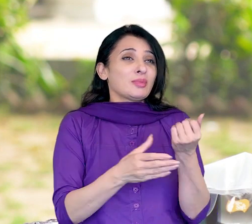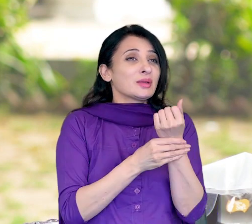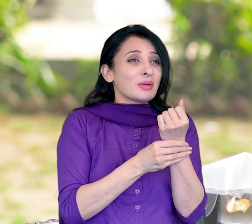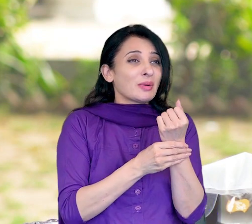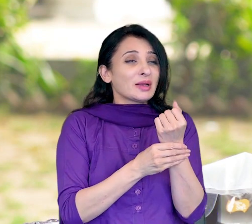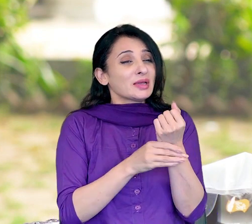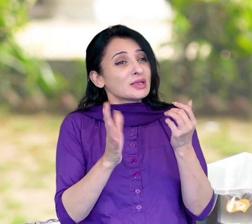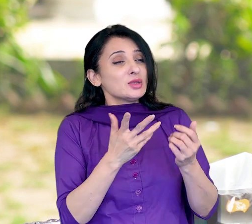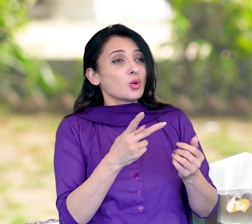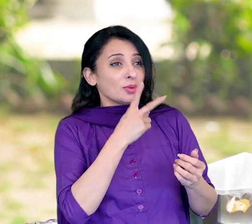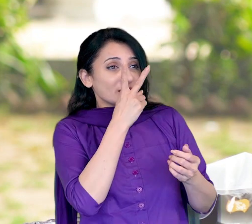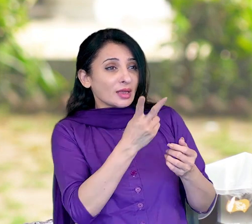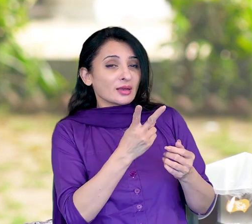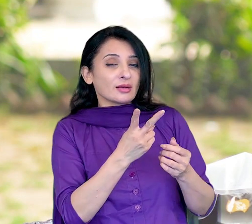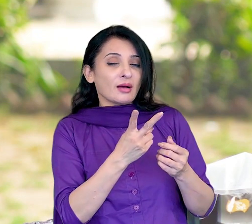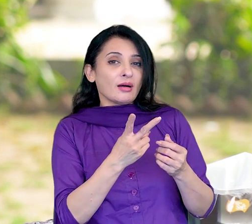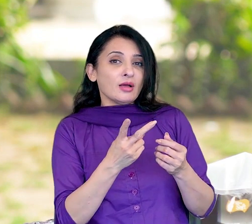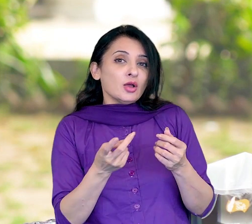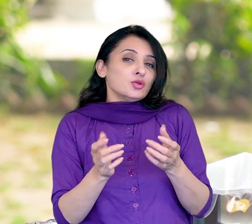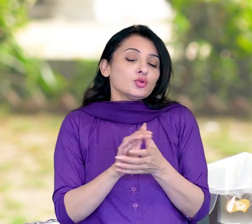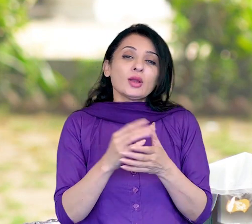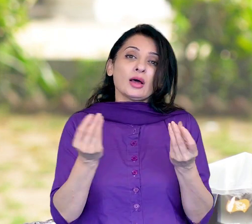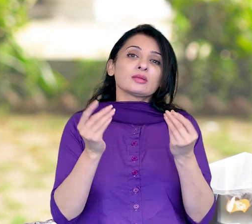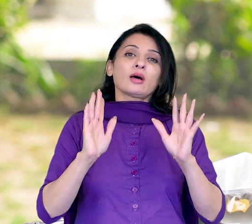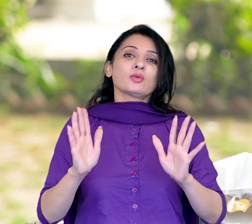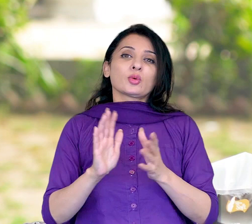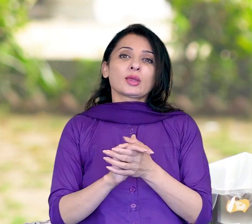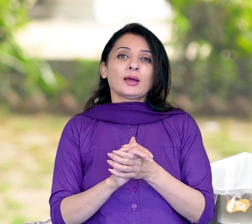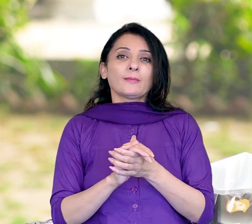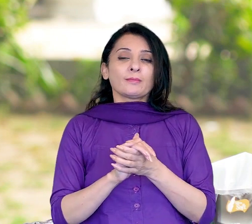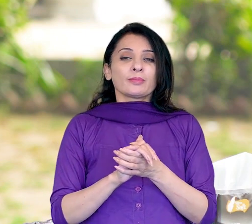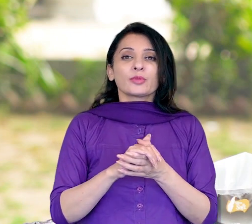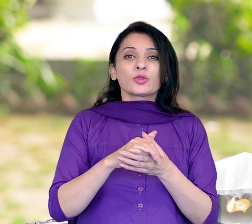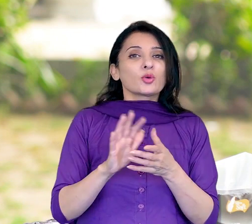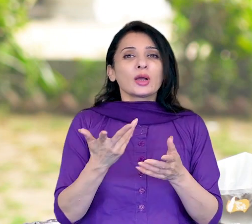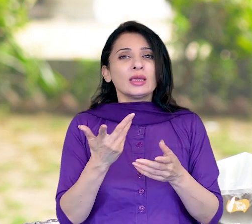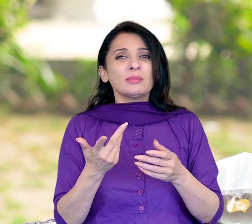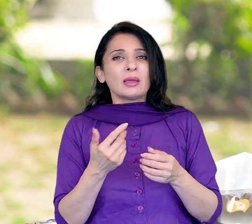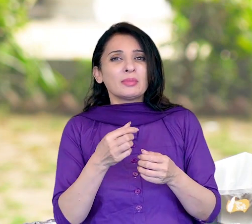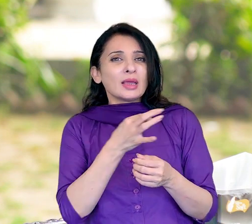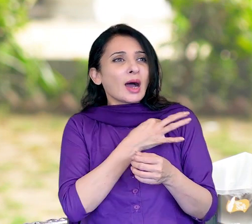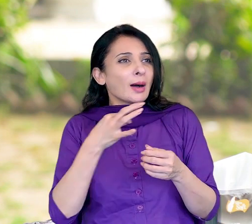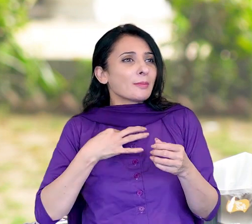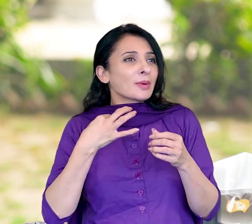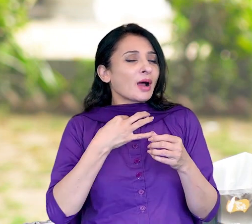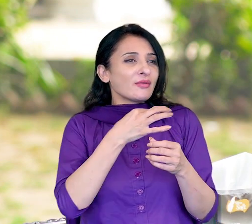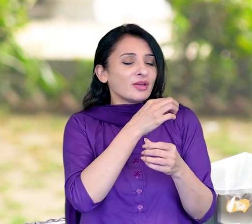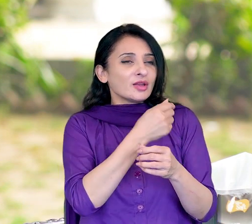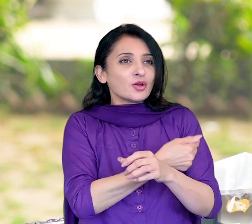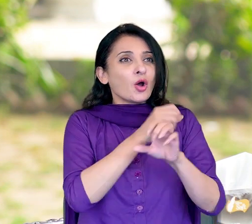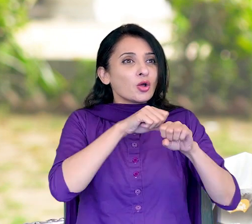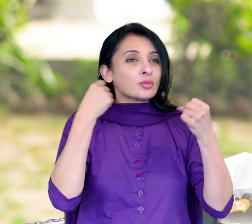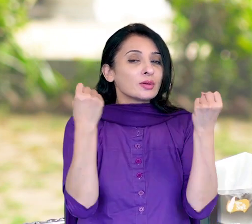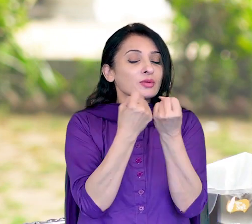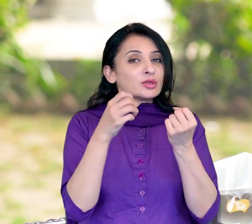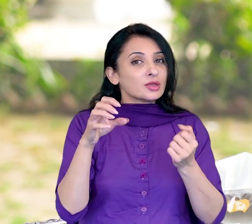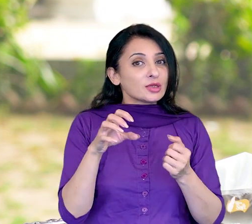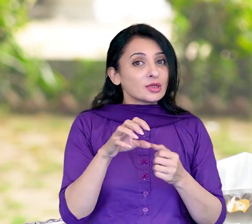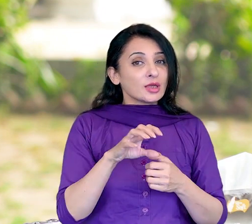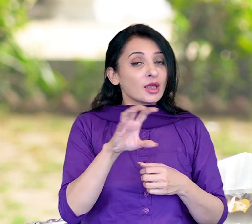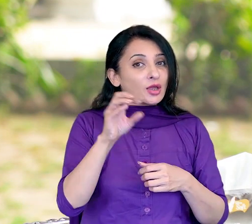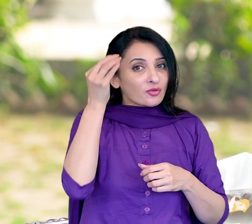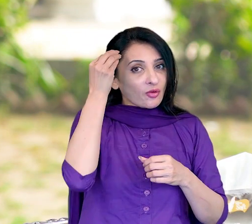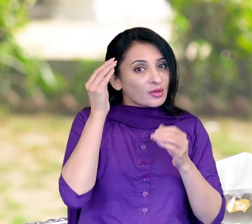government initiatives are there. The private hospitals everywhere, the big names, they are using information systems. US, I've